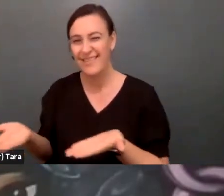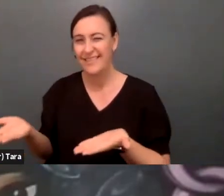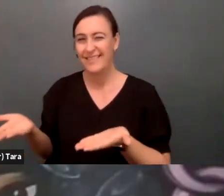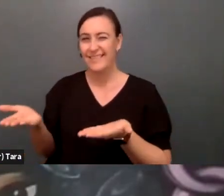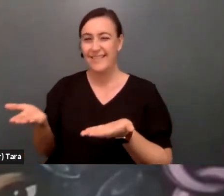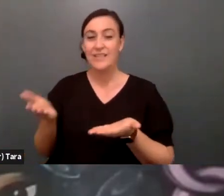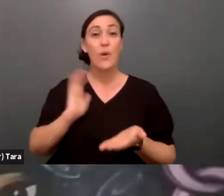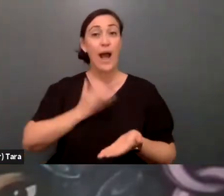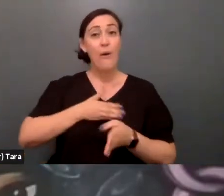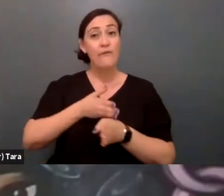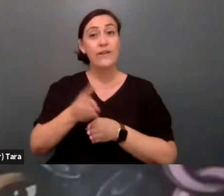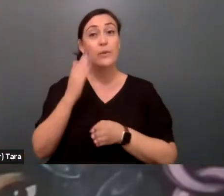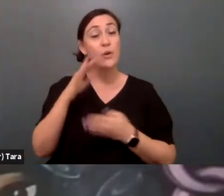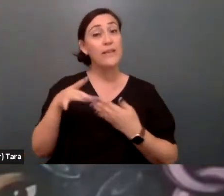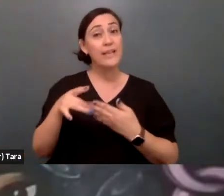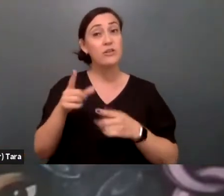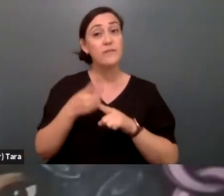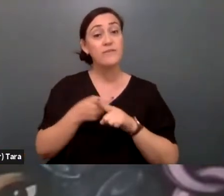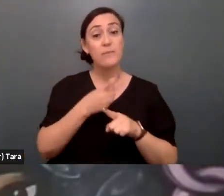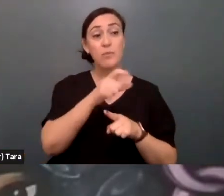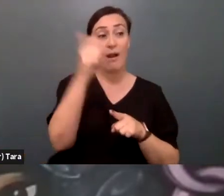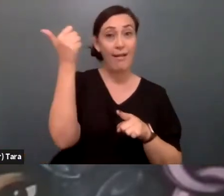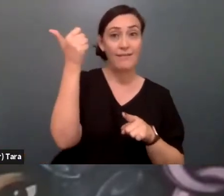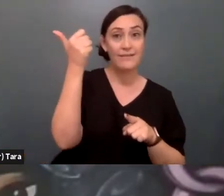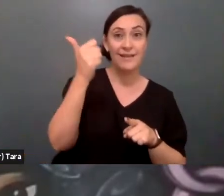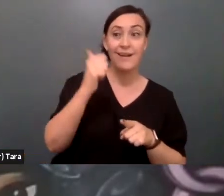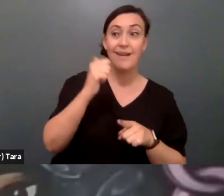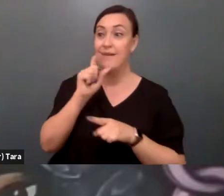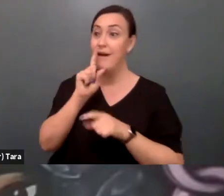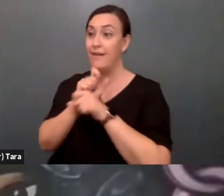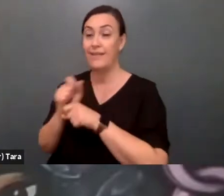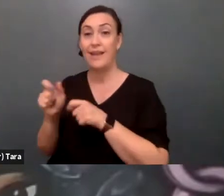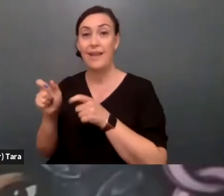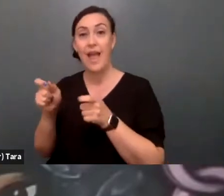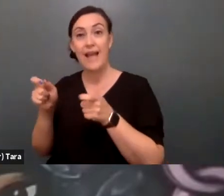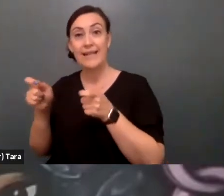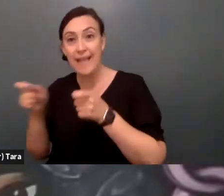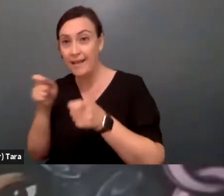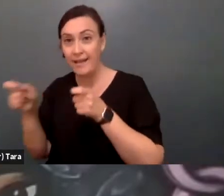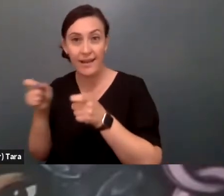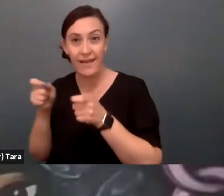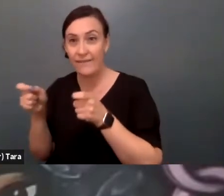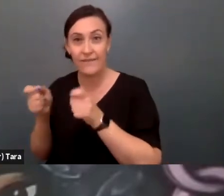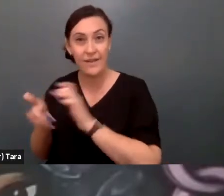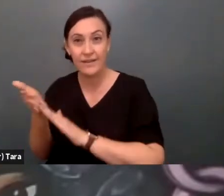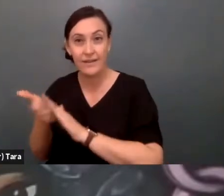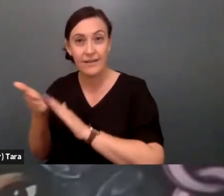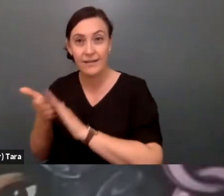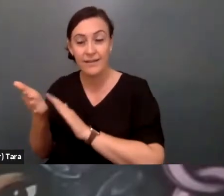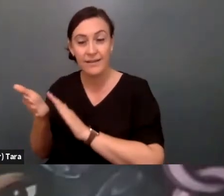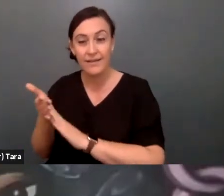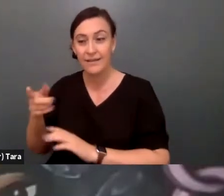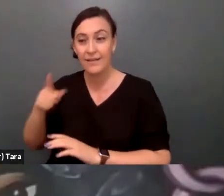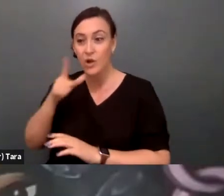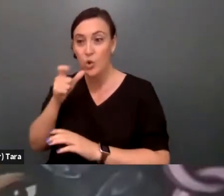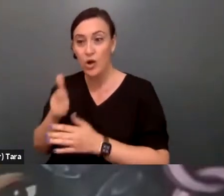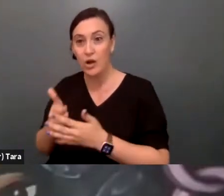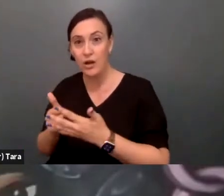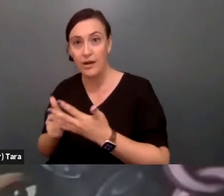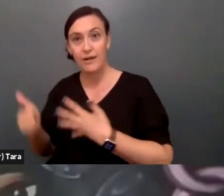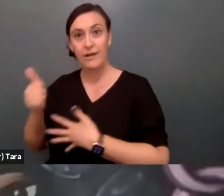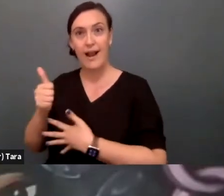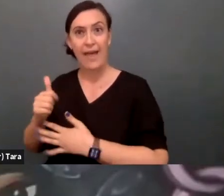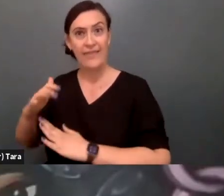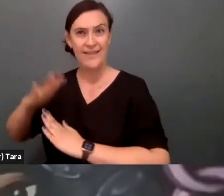is coming from someplace other than the executive leaders, the folks who are at the top. We